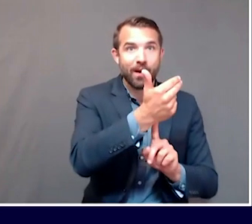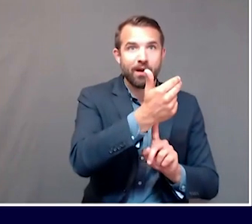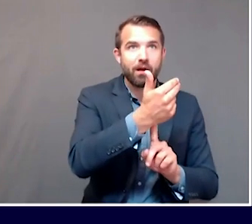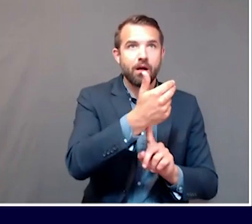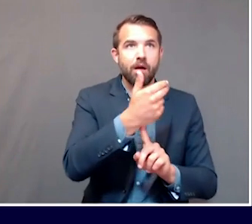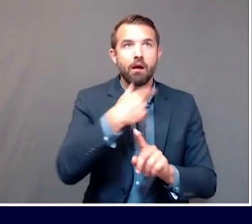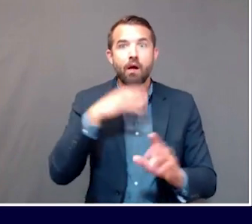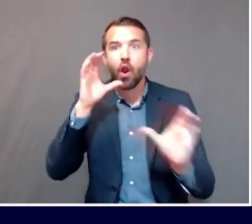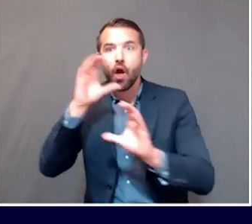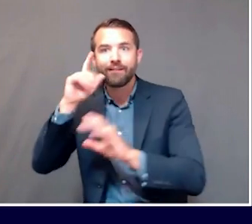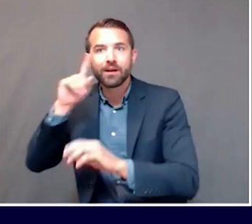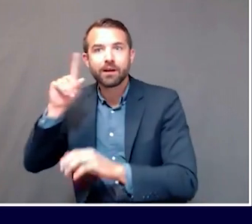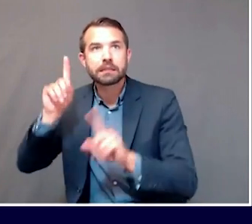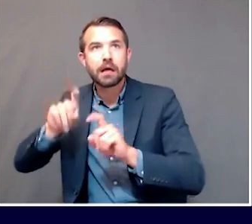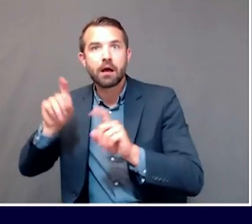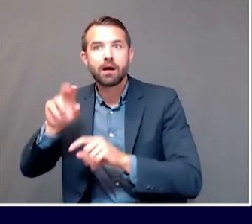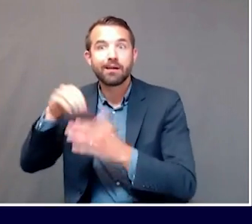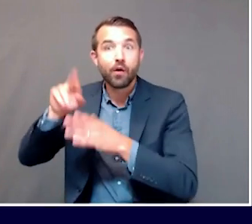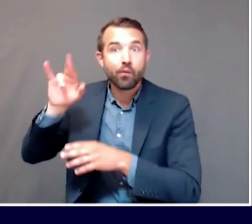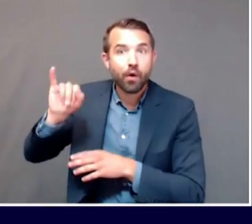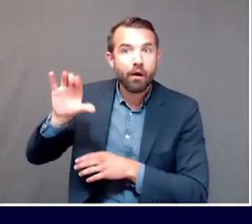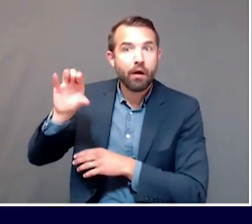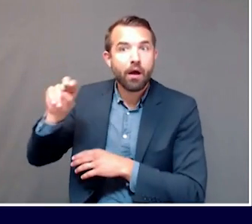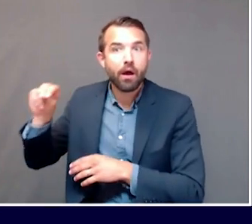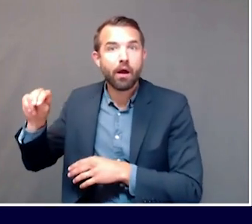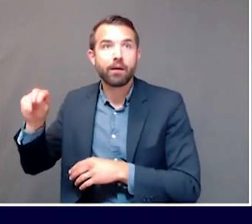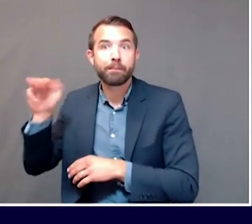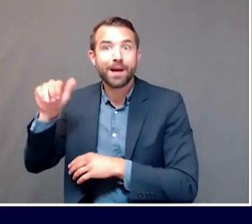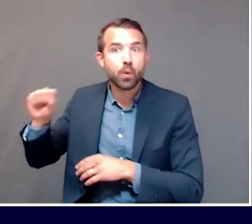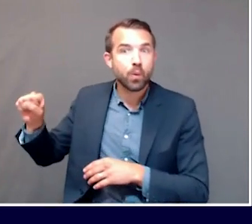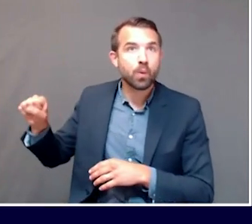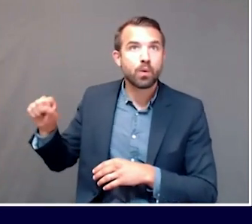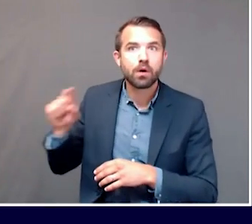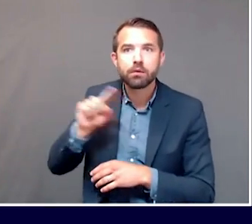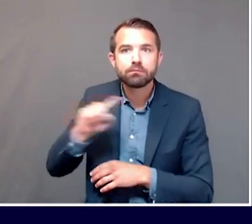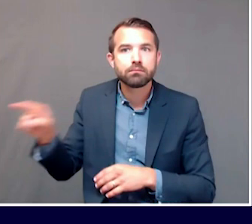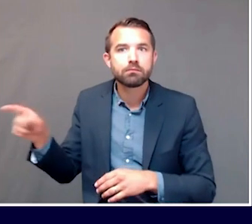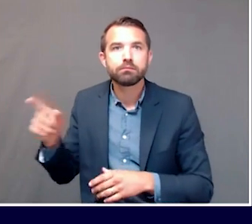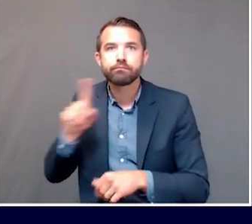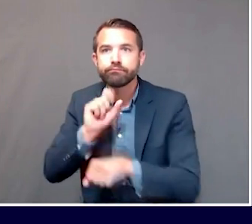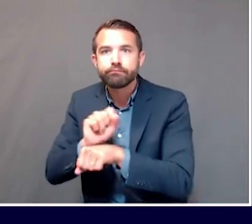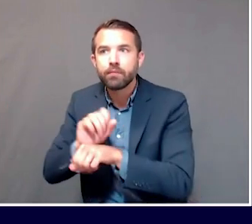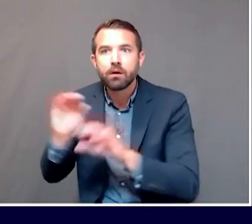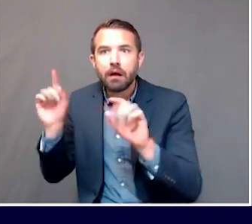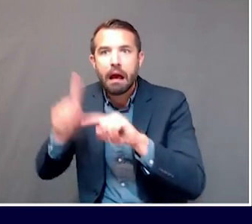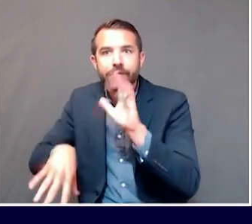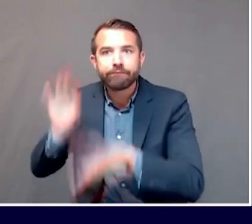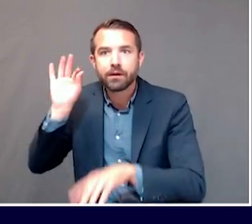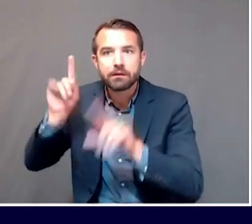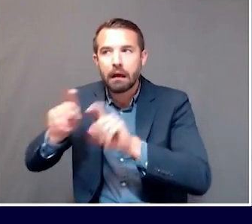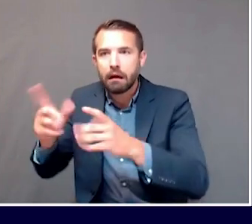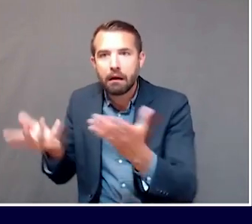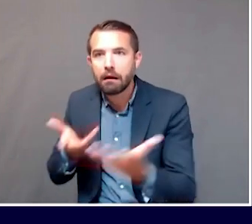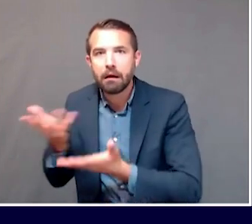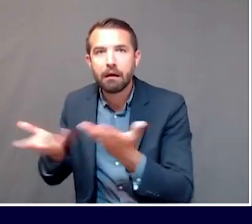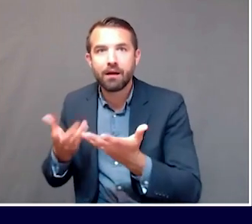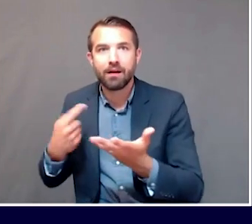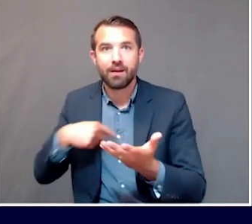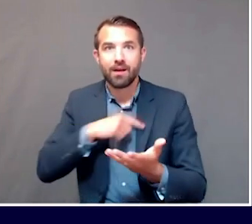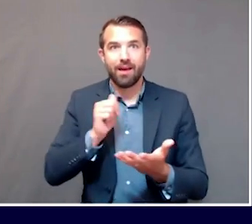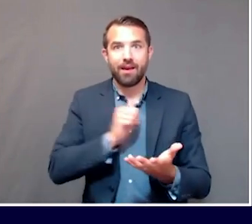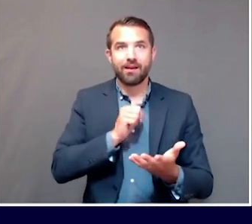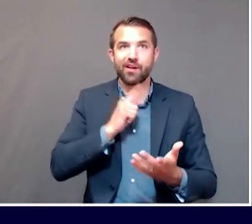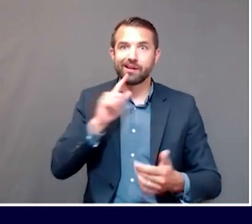And as soon as we hear that, we've gone online and found places. So we need to get the word out through the industry about